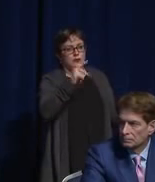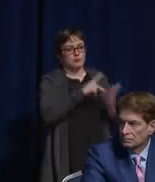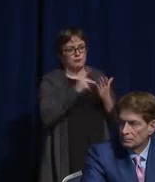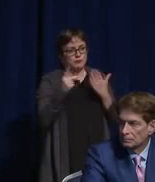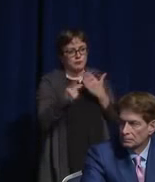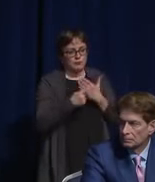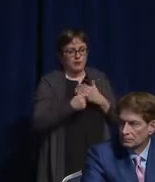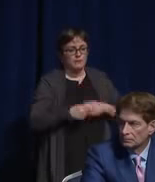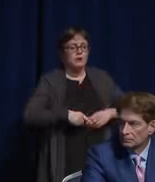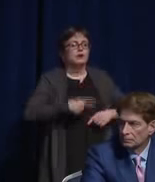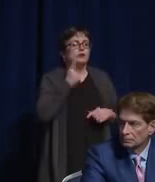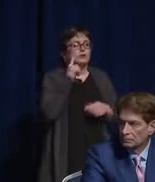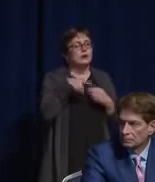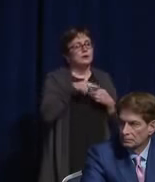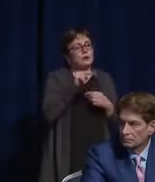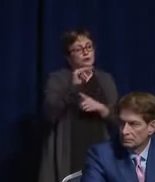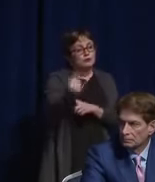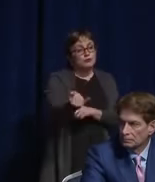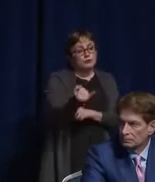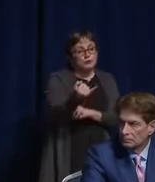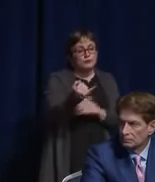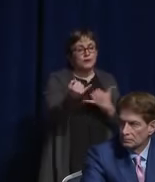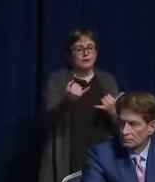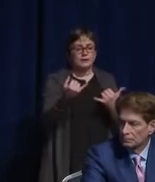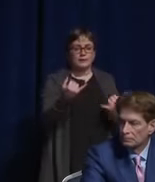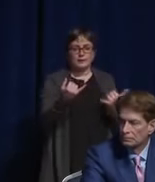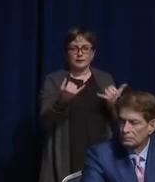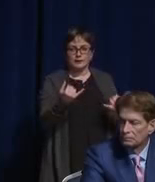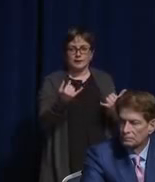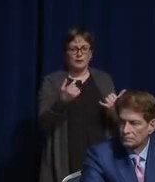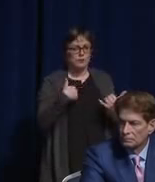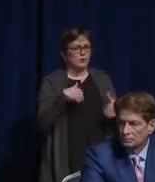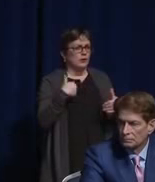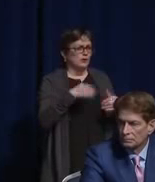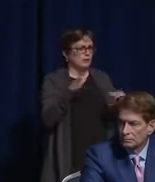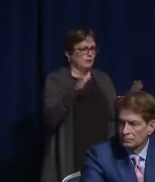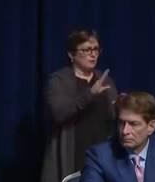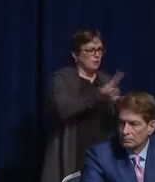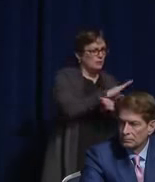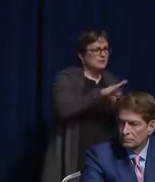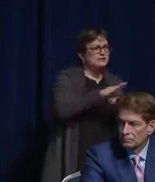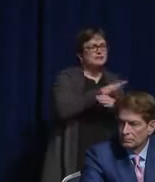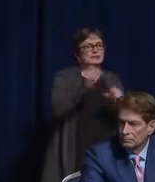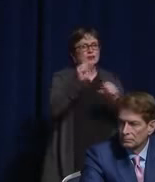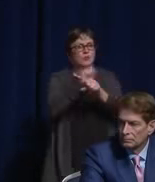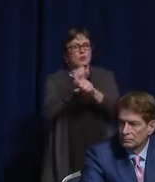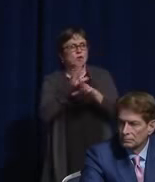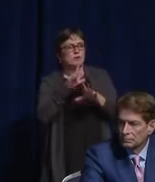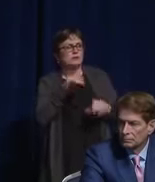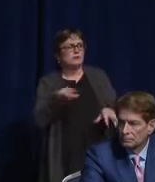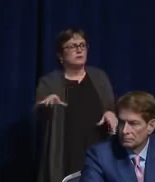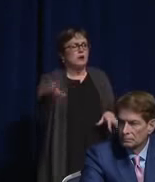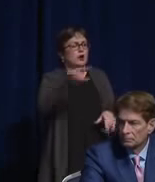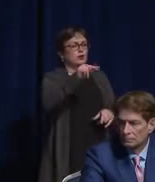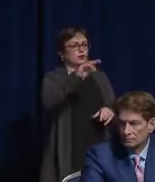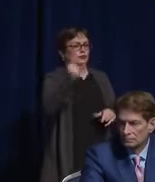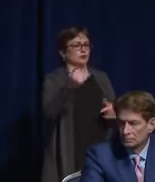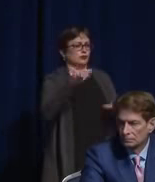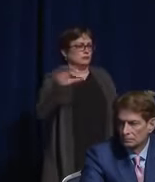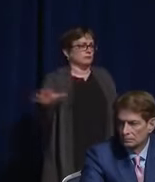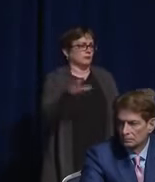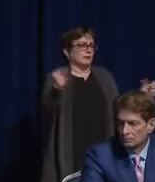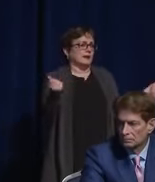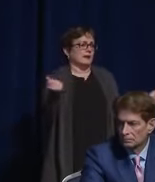enormous devastation in the worker community, in the small business community, New Jersey is at the front lines doing everything we